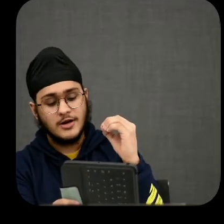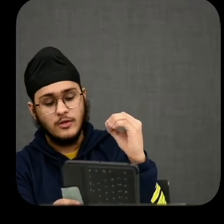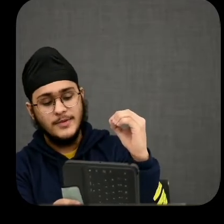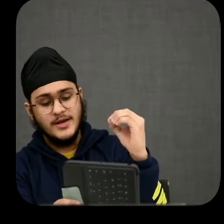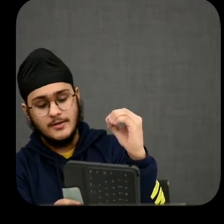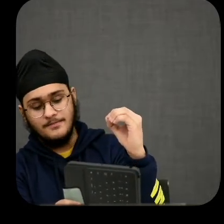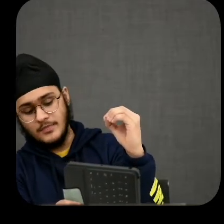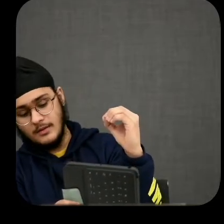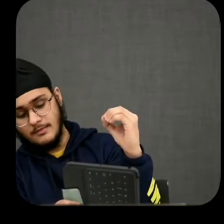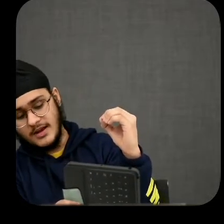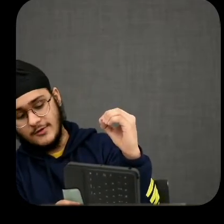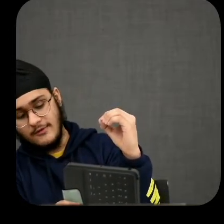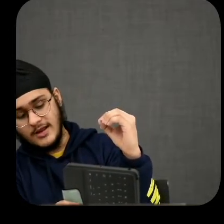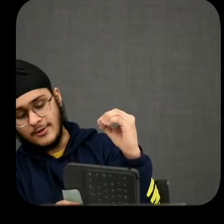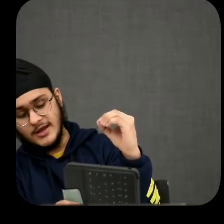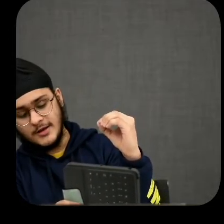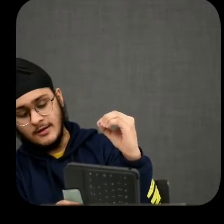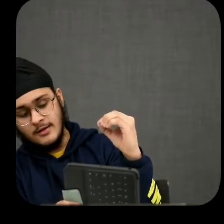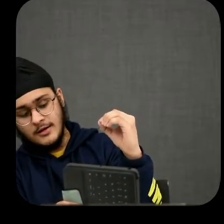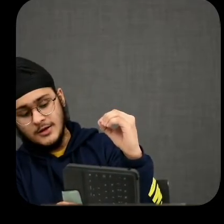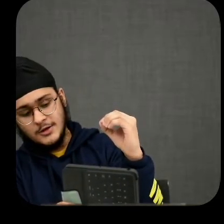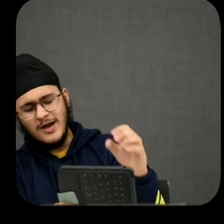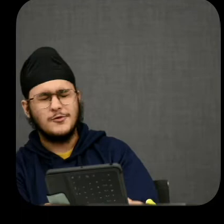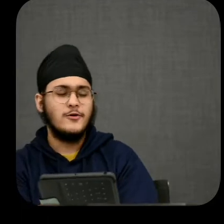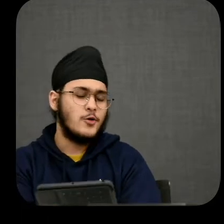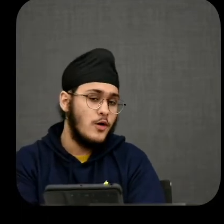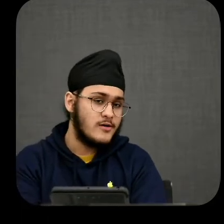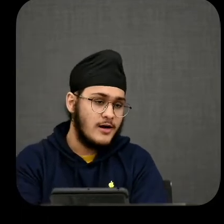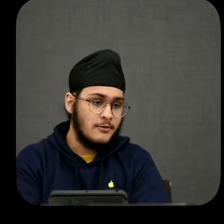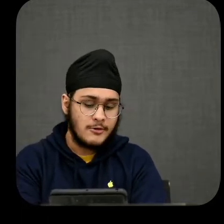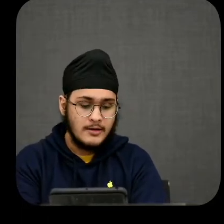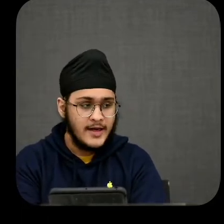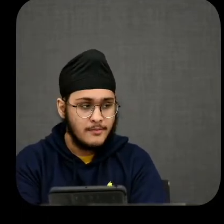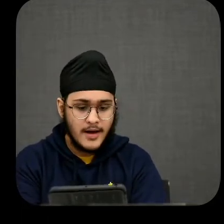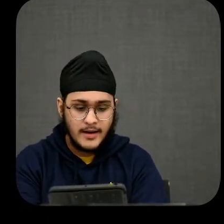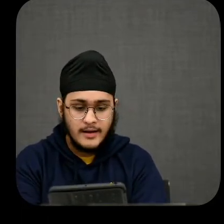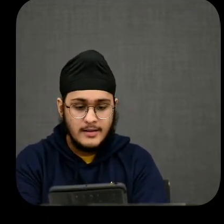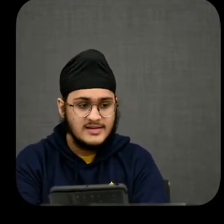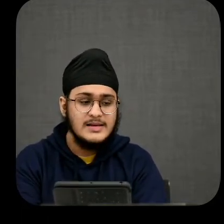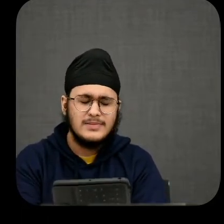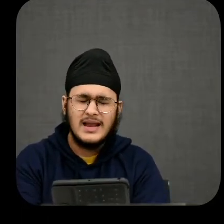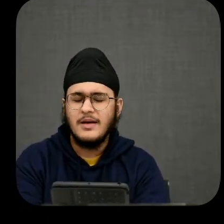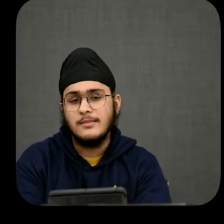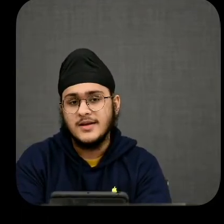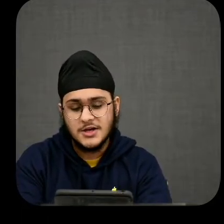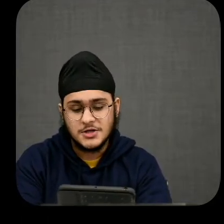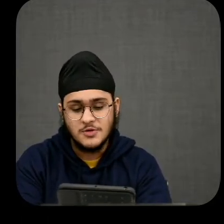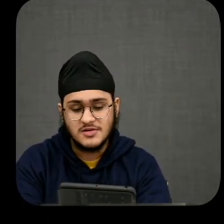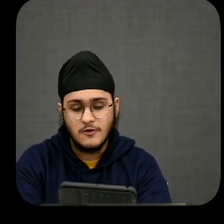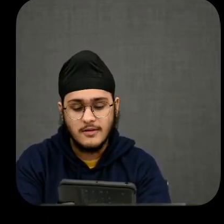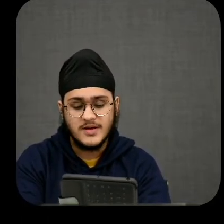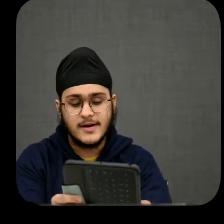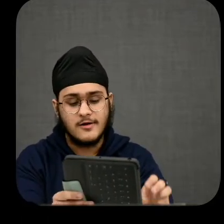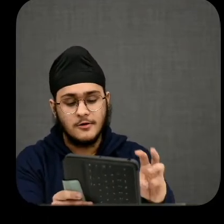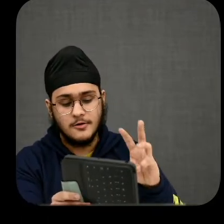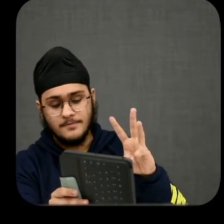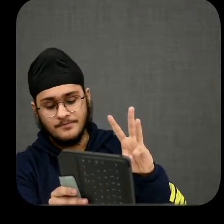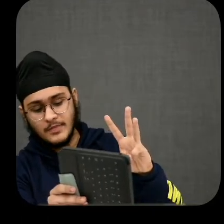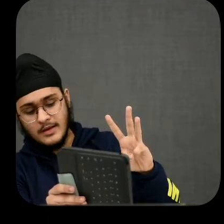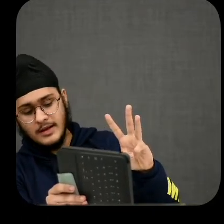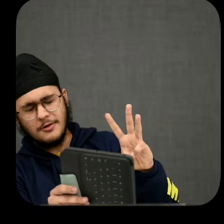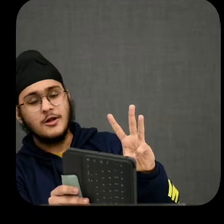your machine learning model will be. But if you have lesser data, you have to have lots of workarounds, like my deep lab implementation, which removed the image